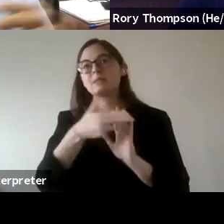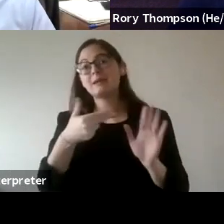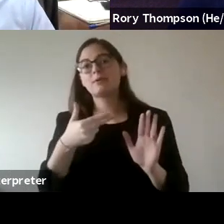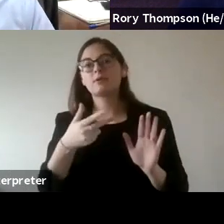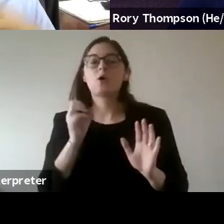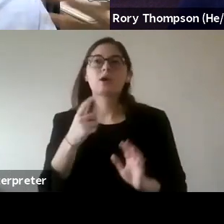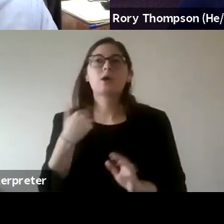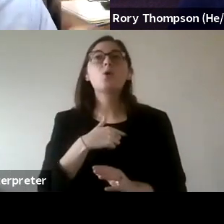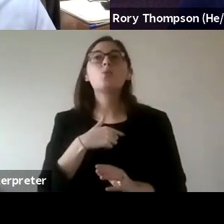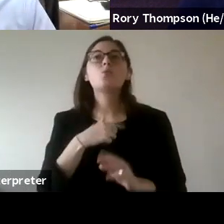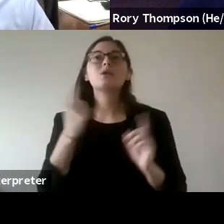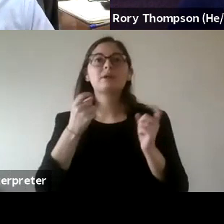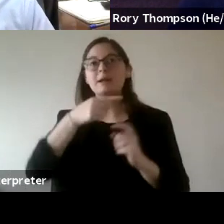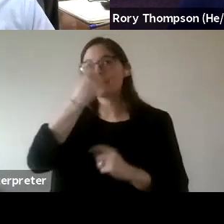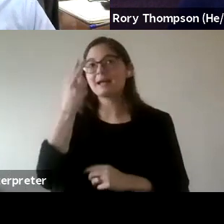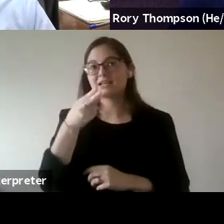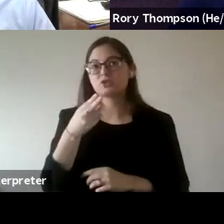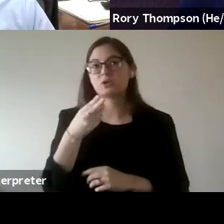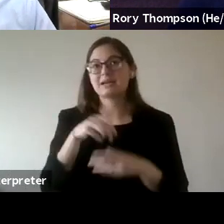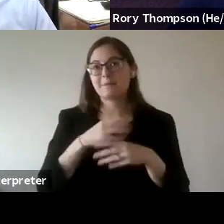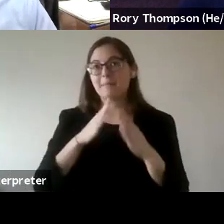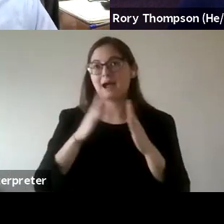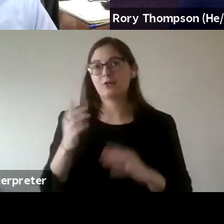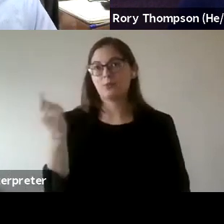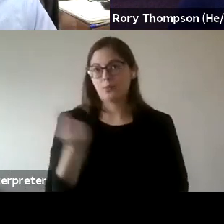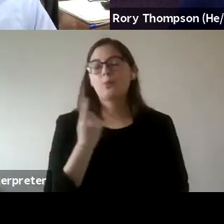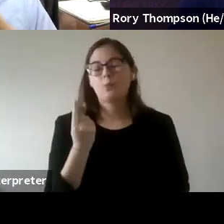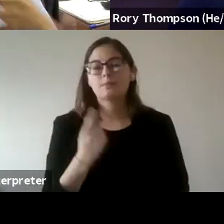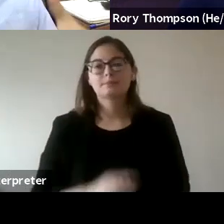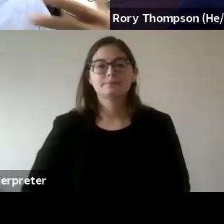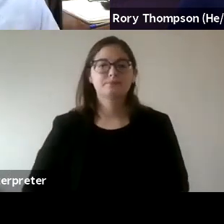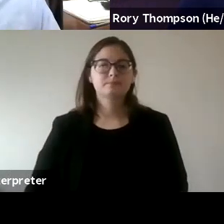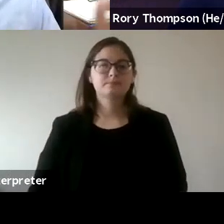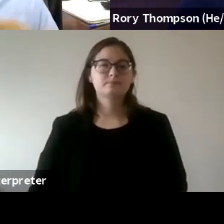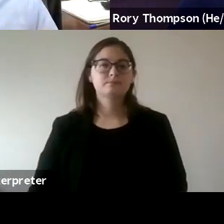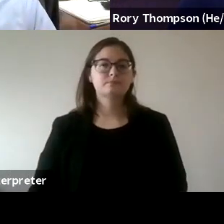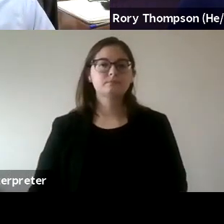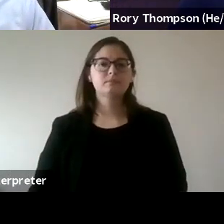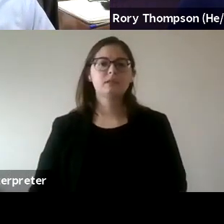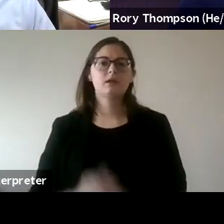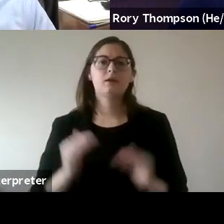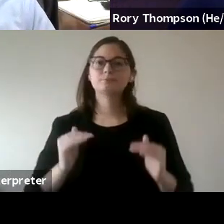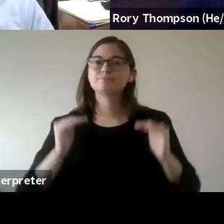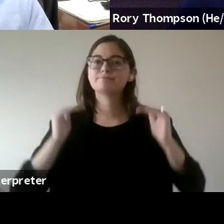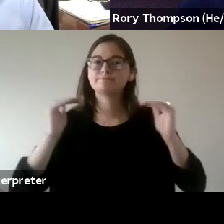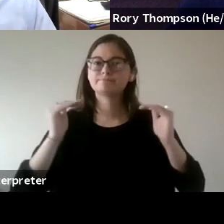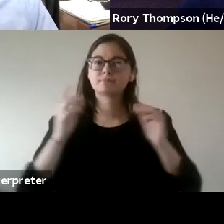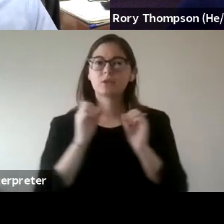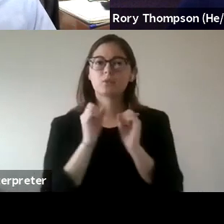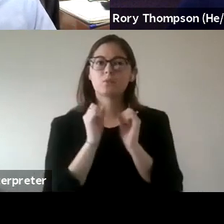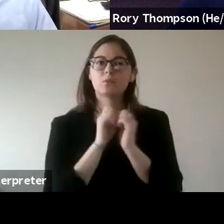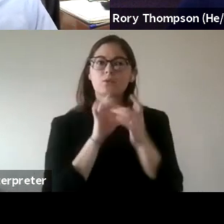we're celebrating Black history. It's something we do in my household all the time. To take it a little bit further, with regards